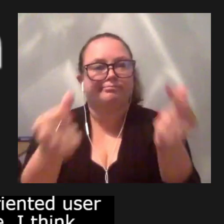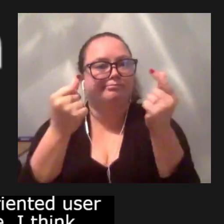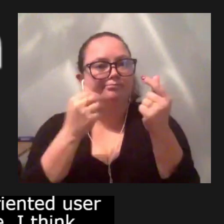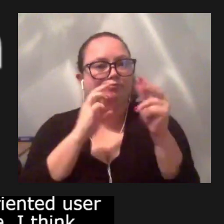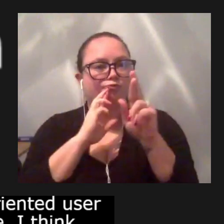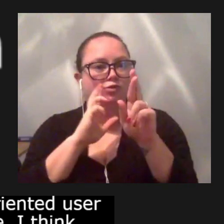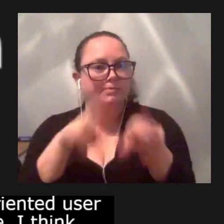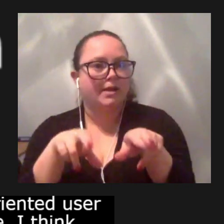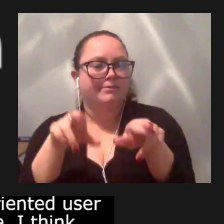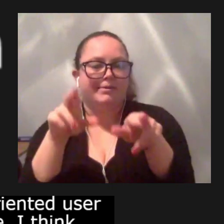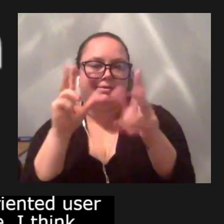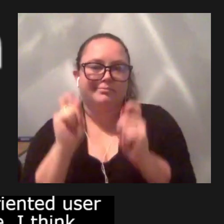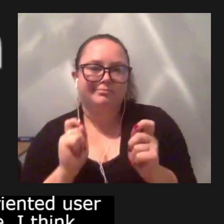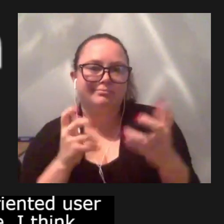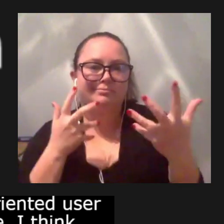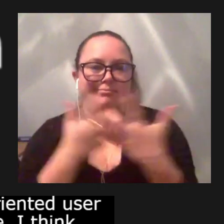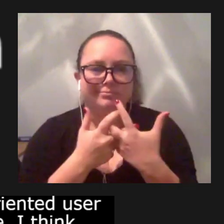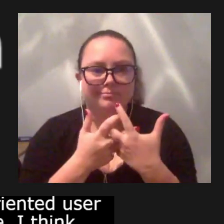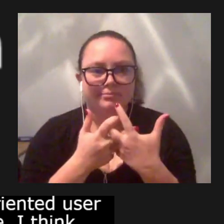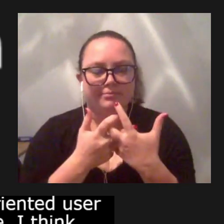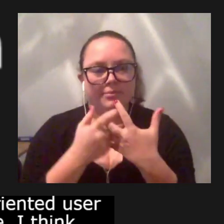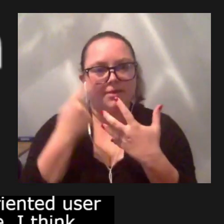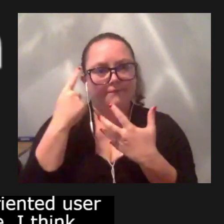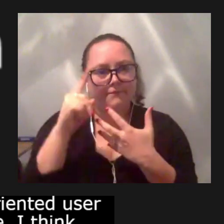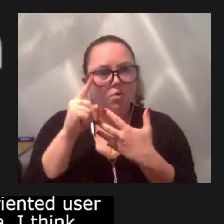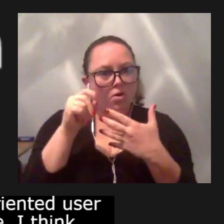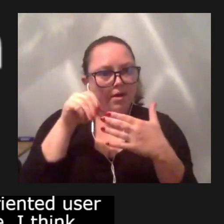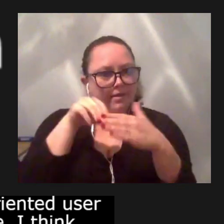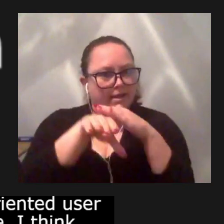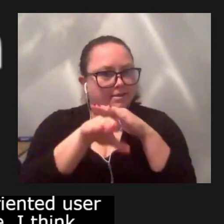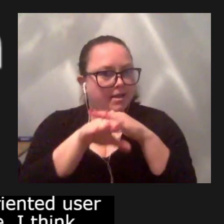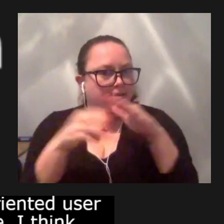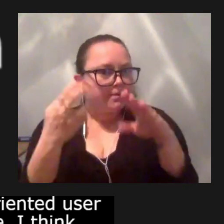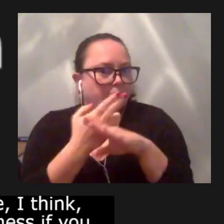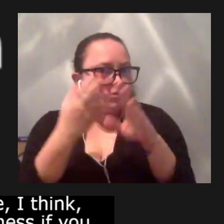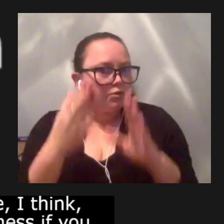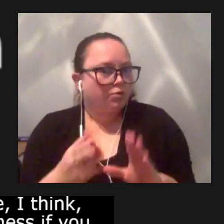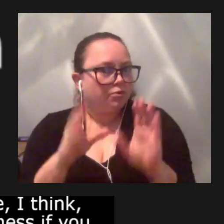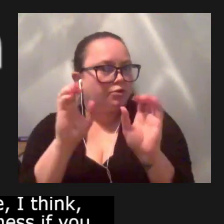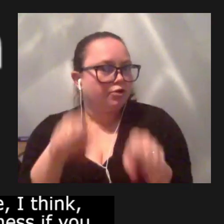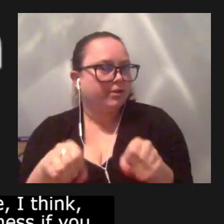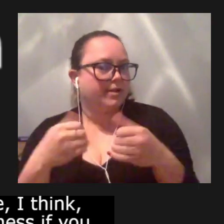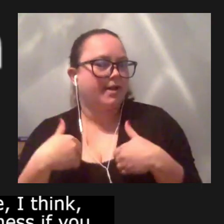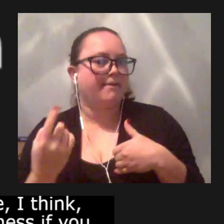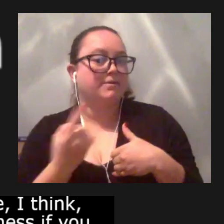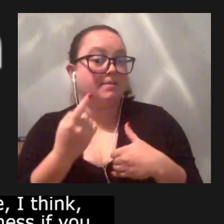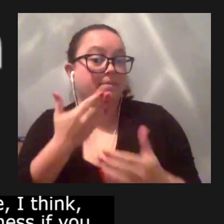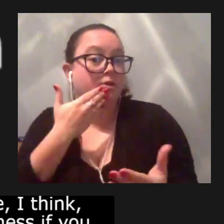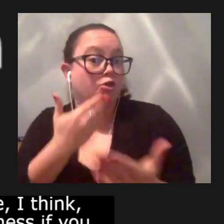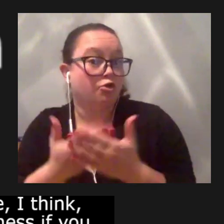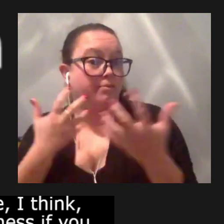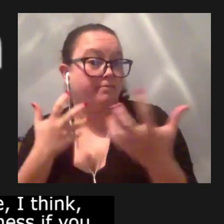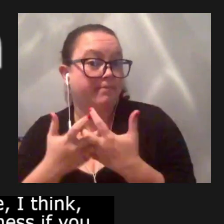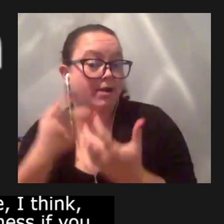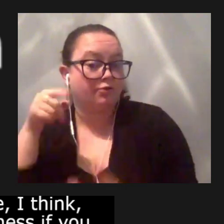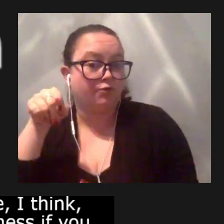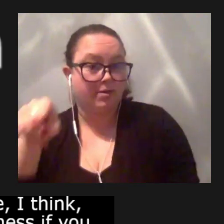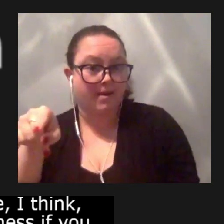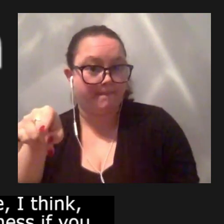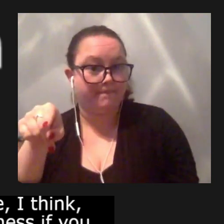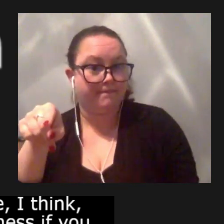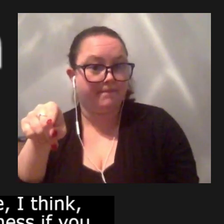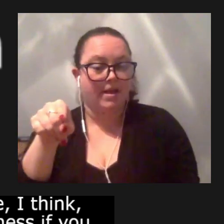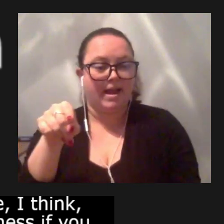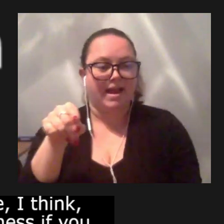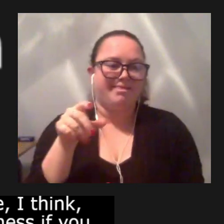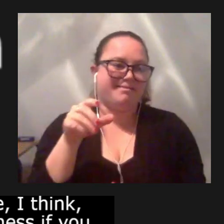will, so that the accessible user gets something that's good for them, and the cis user,